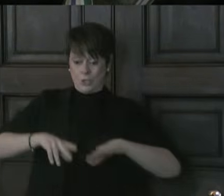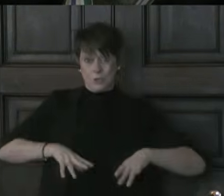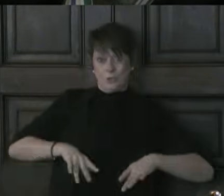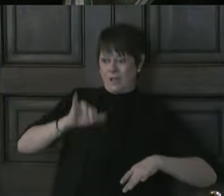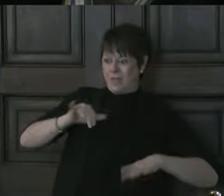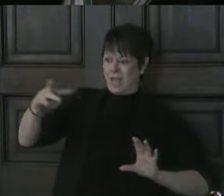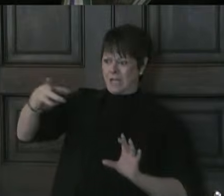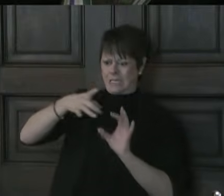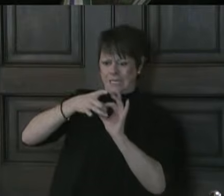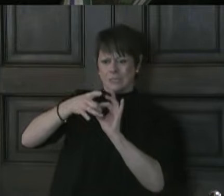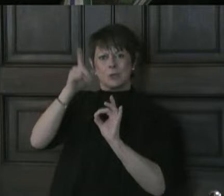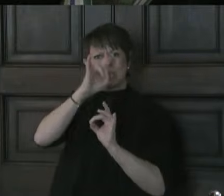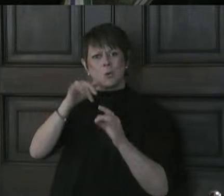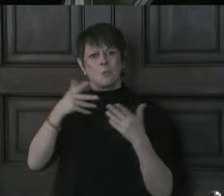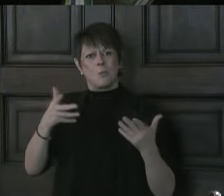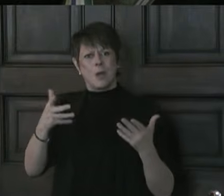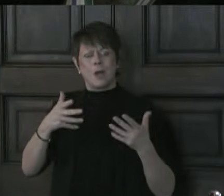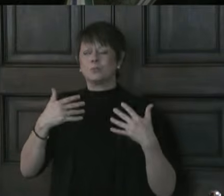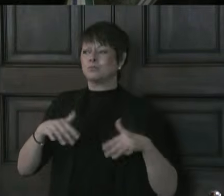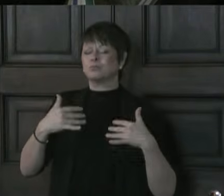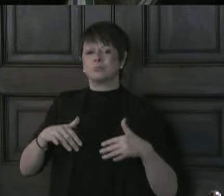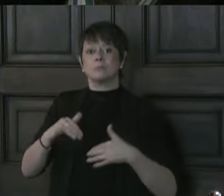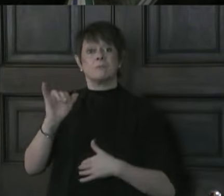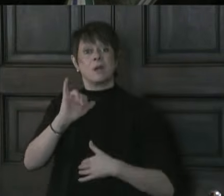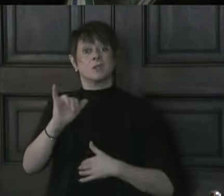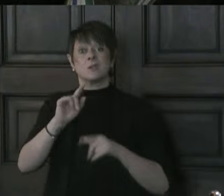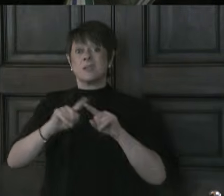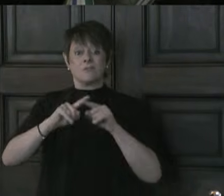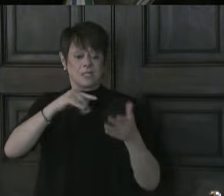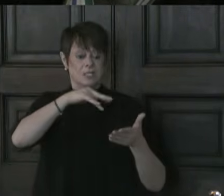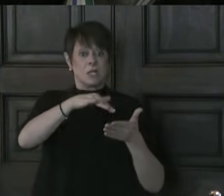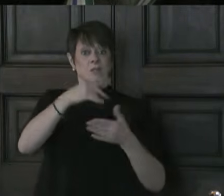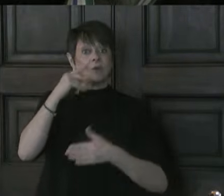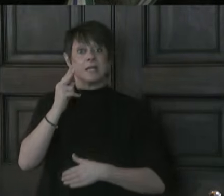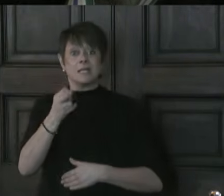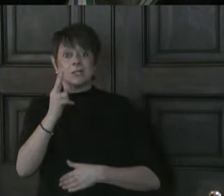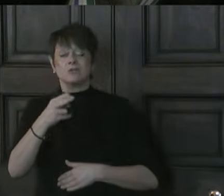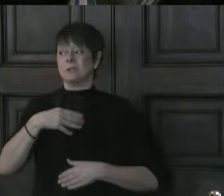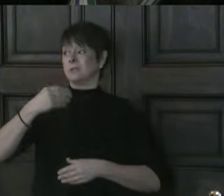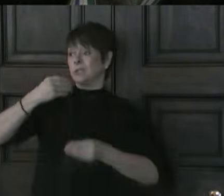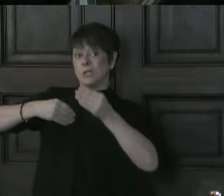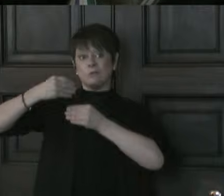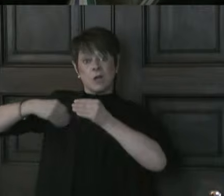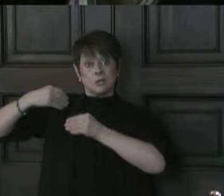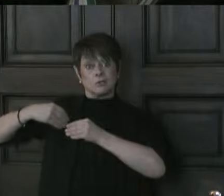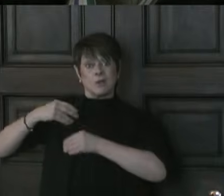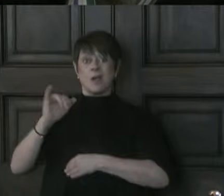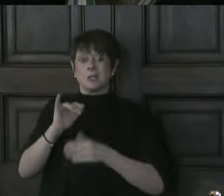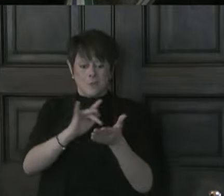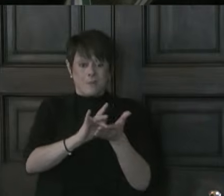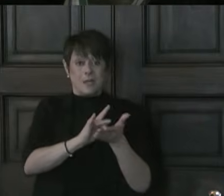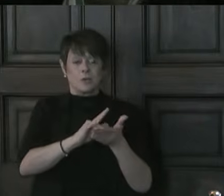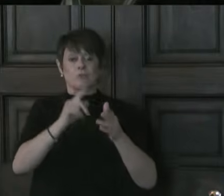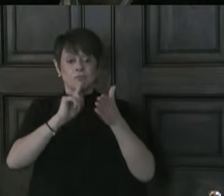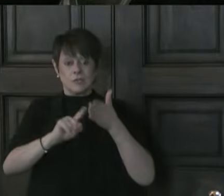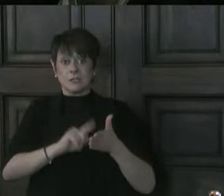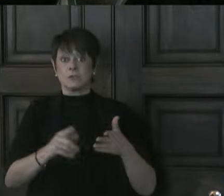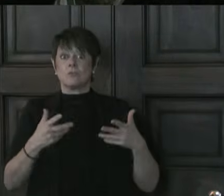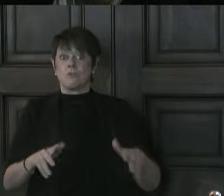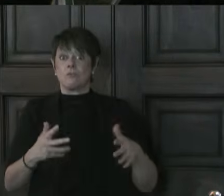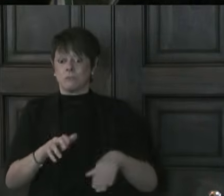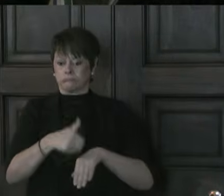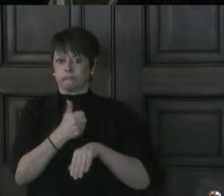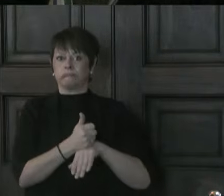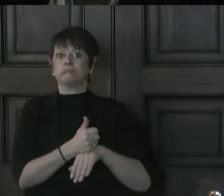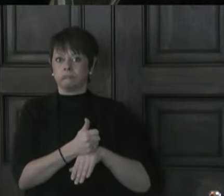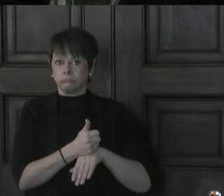and Labrador, and has informed studies in history, genealogy, and even medical research. Beyond